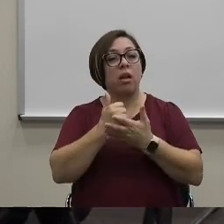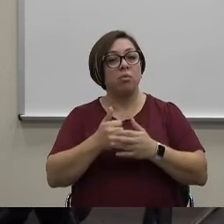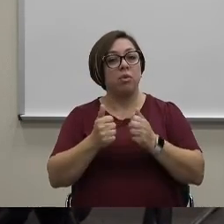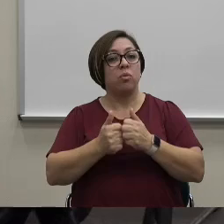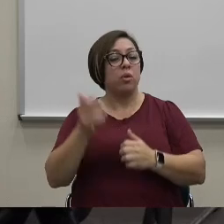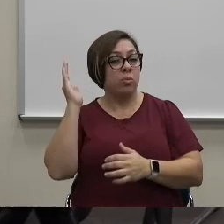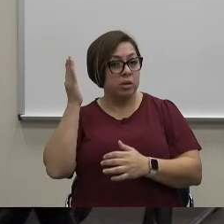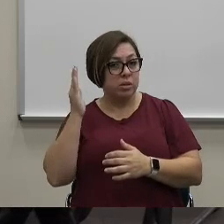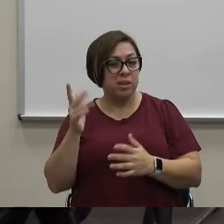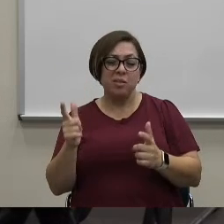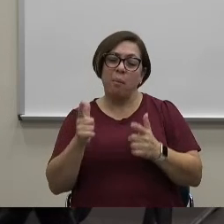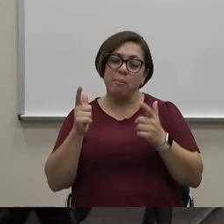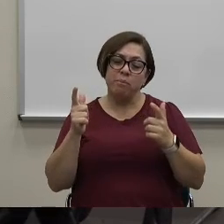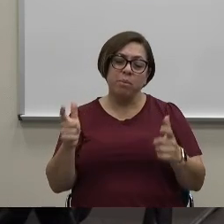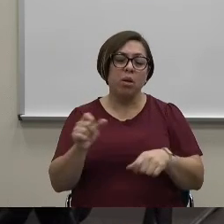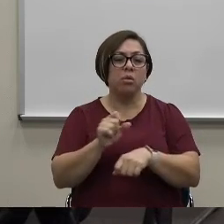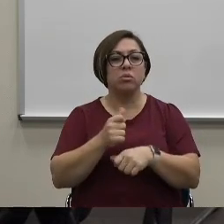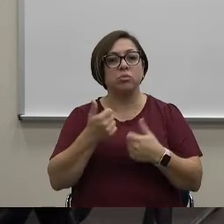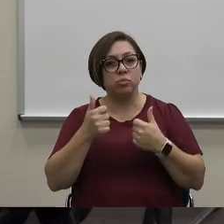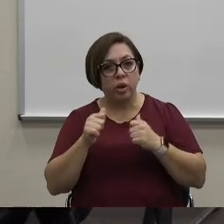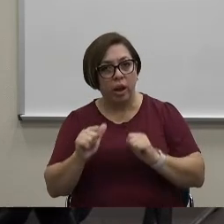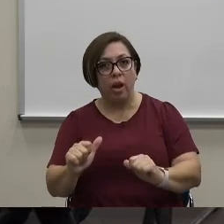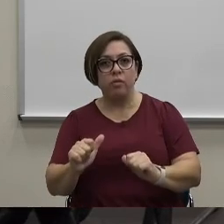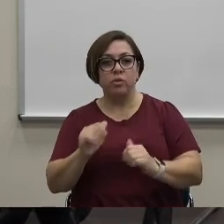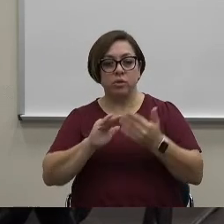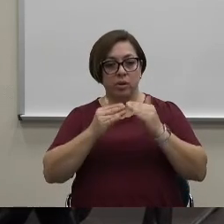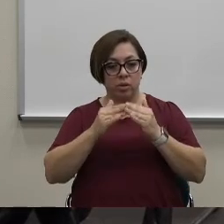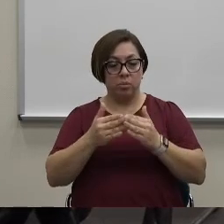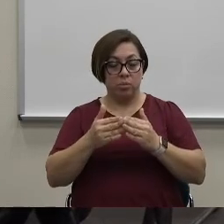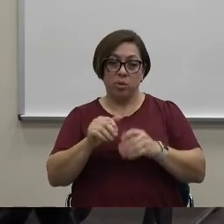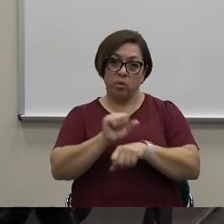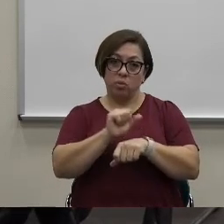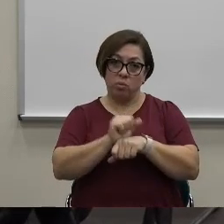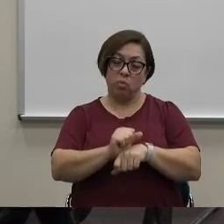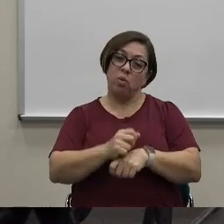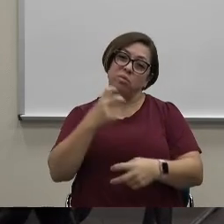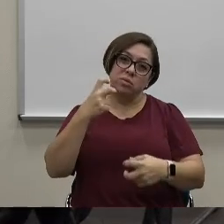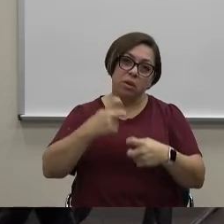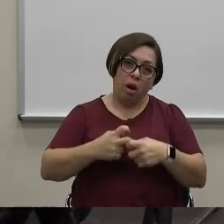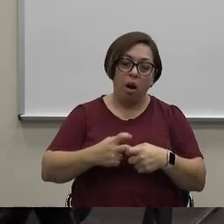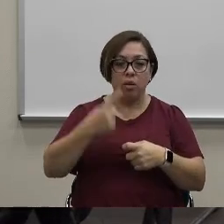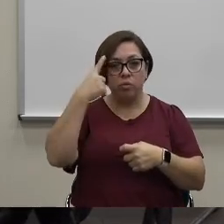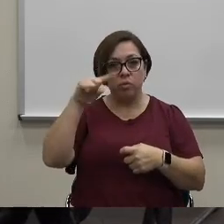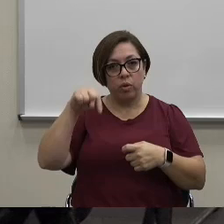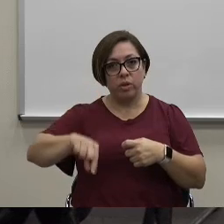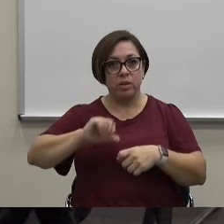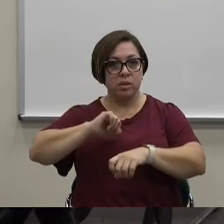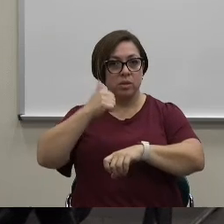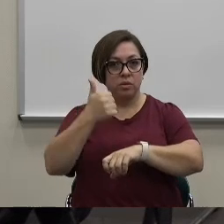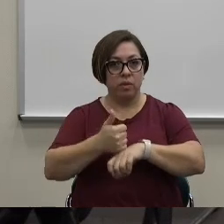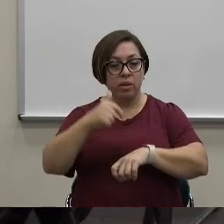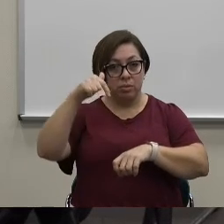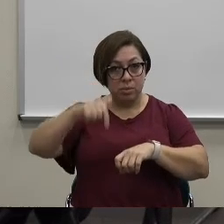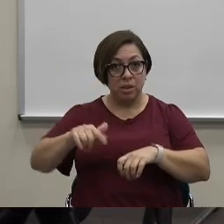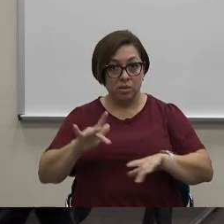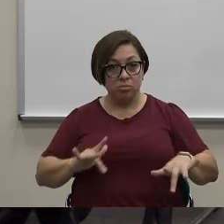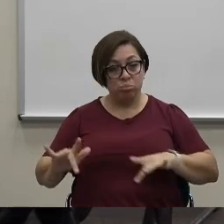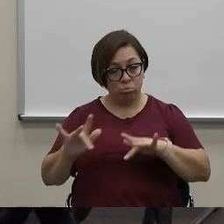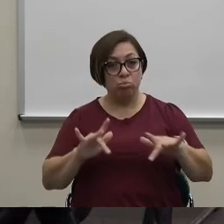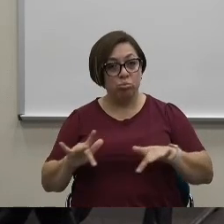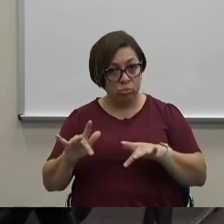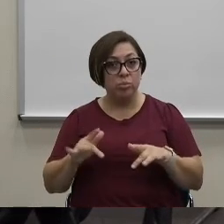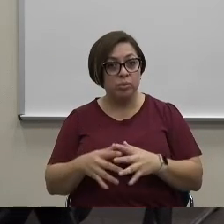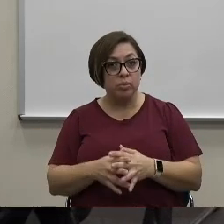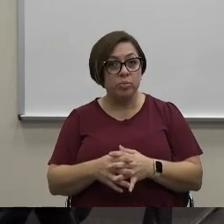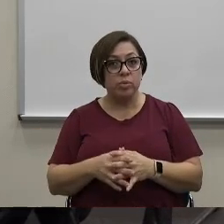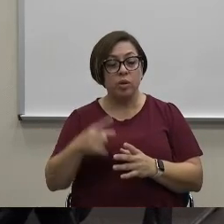effort. Again, the committee's worked really hard on developing these maps. So again, thank you all. This session is being taped. So again,